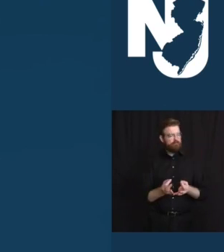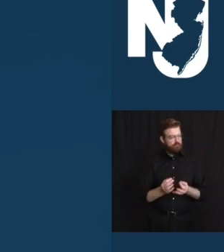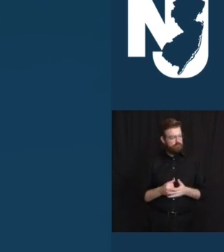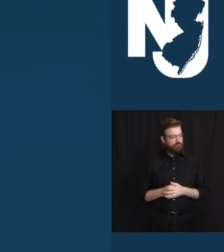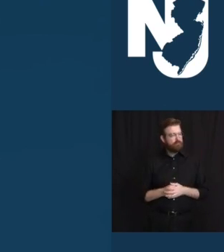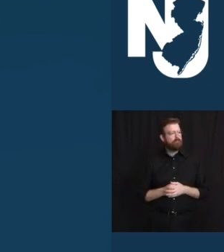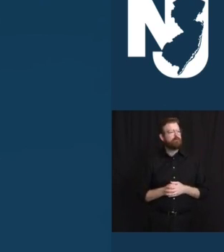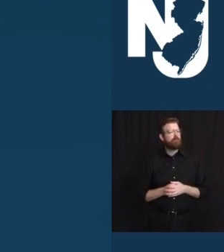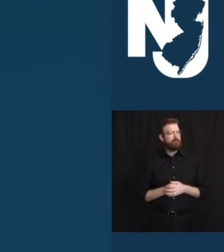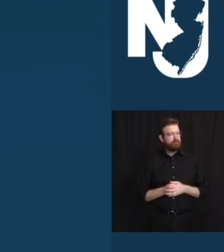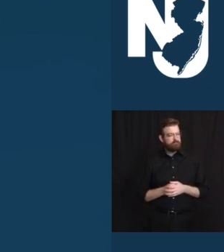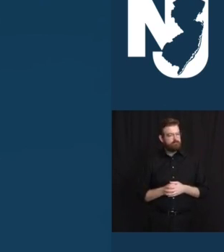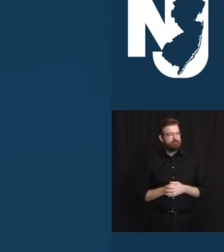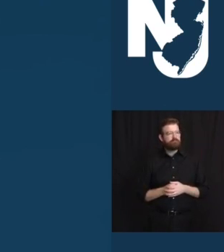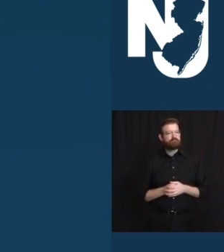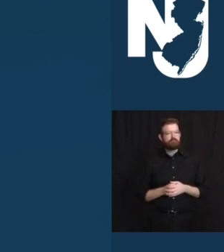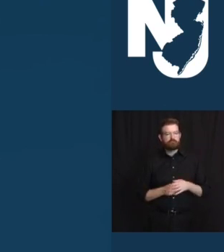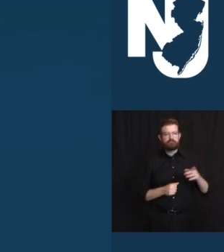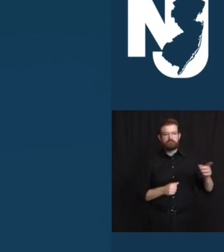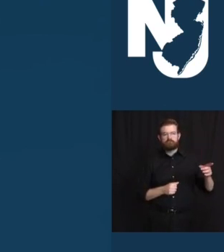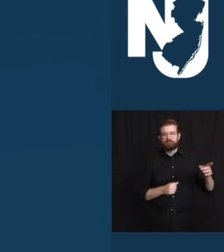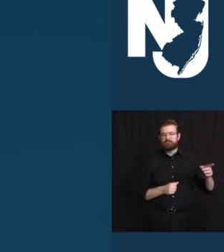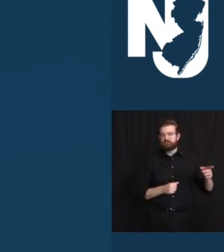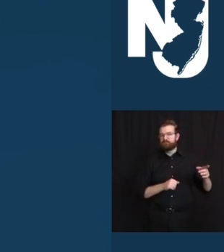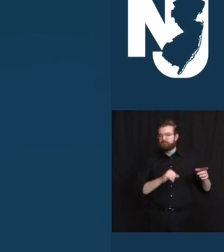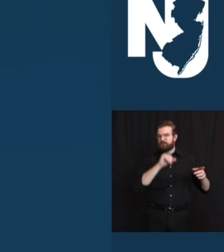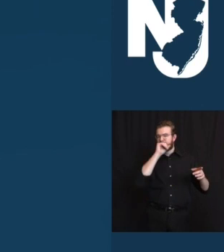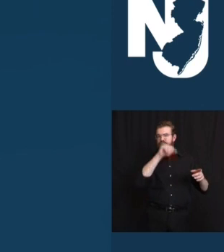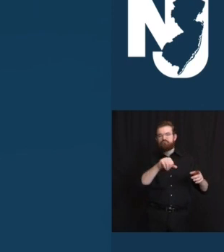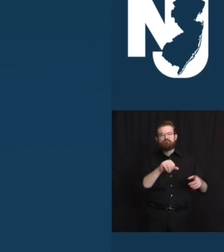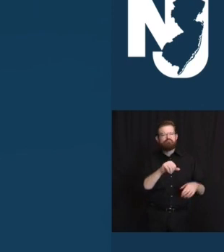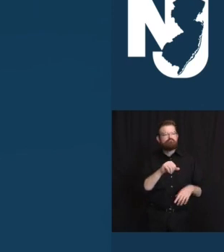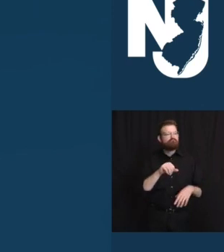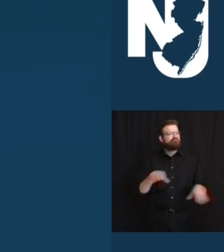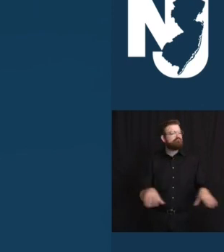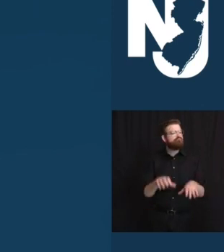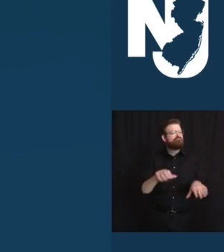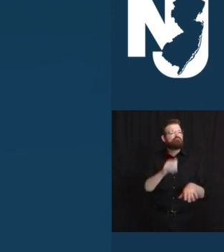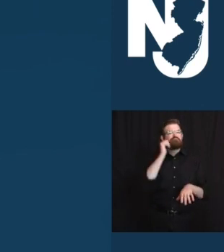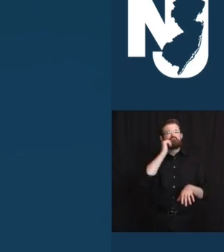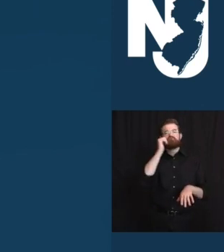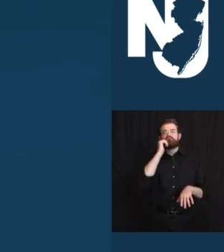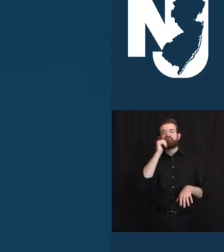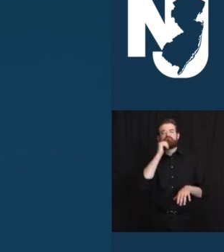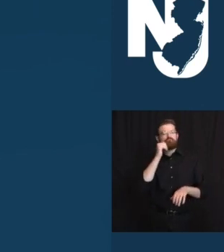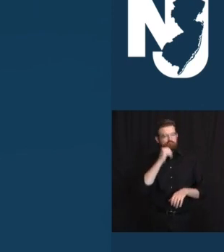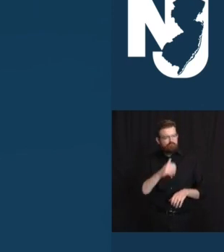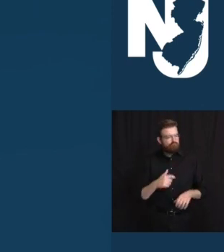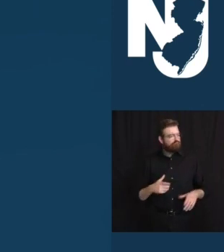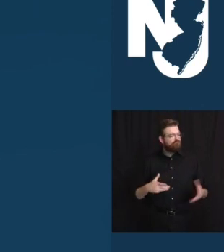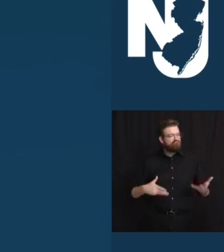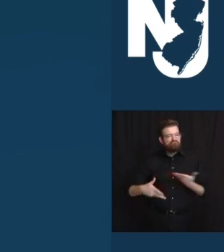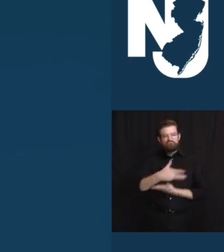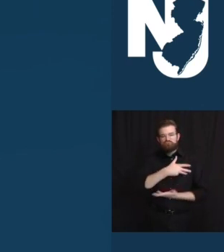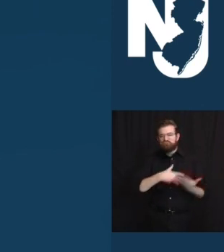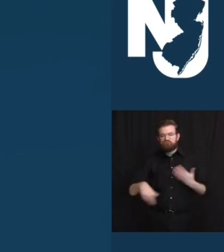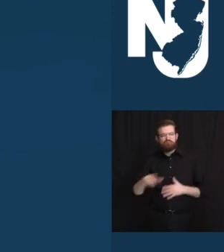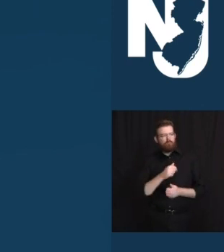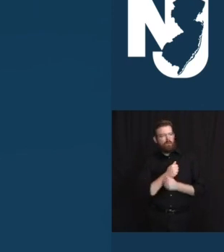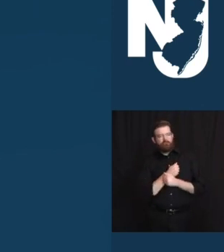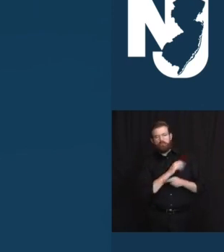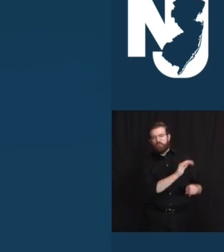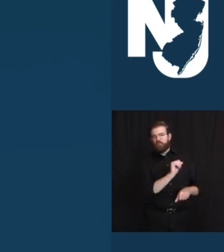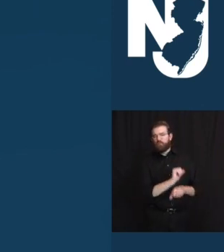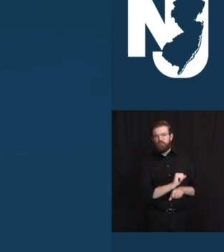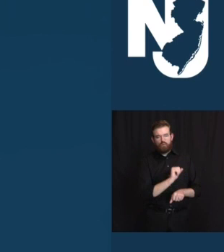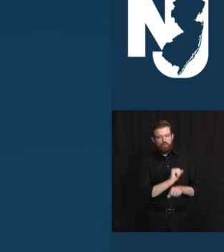what he loved with people who he loved. Outside the shop, Alphonse was an avid fisherman, and he always